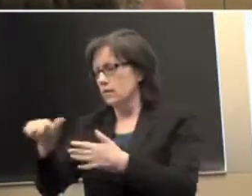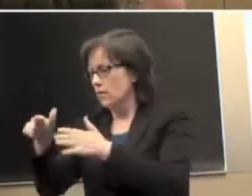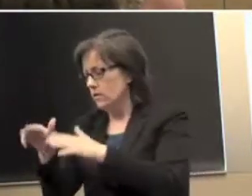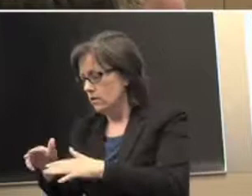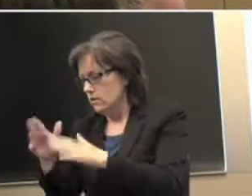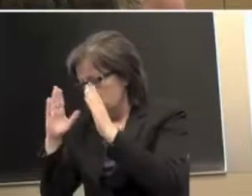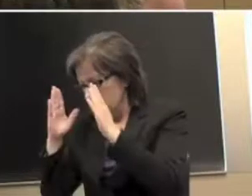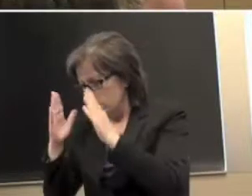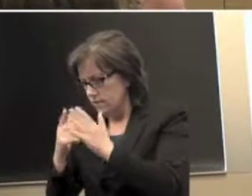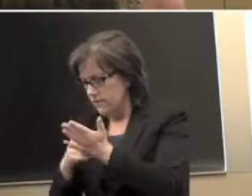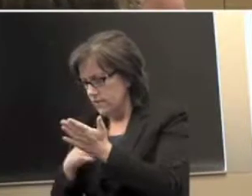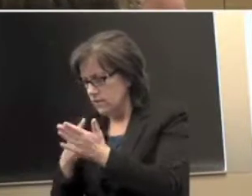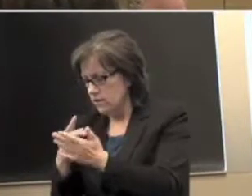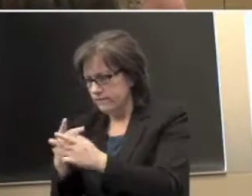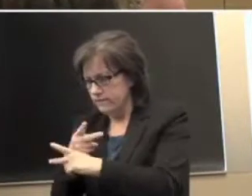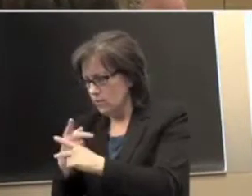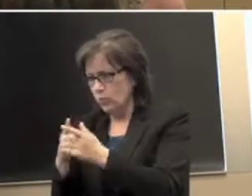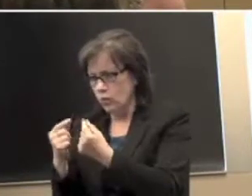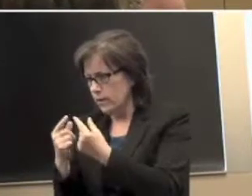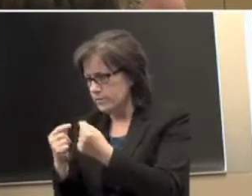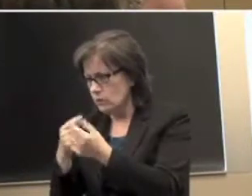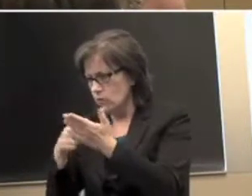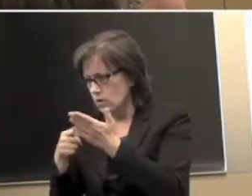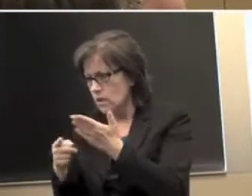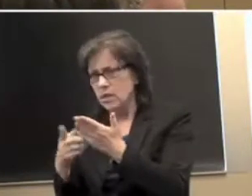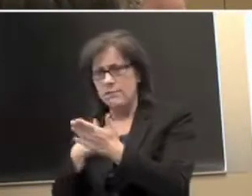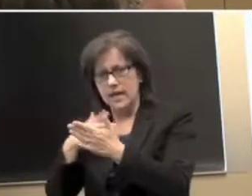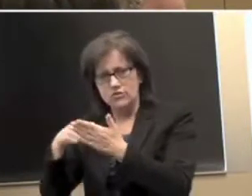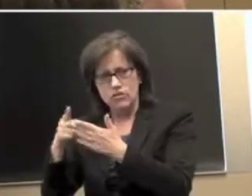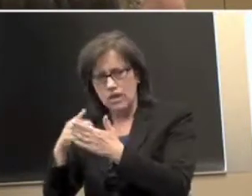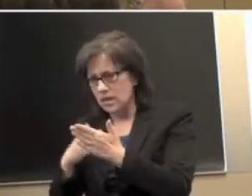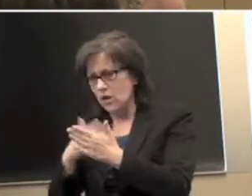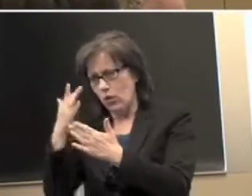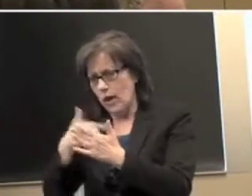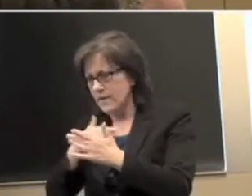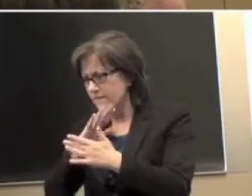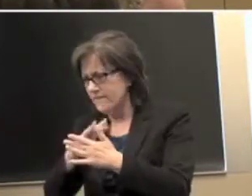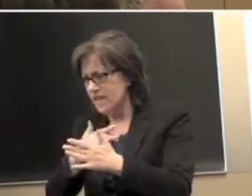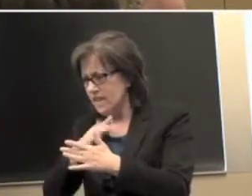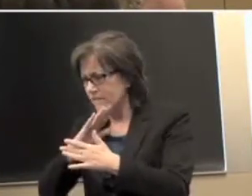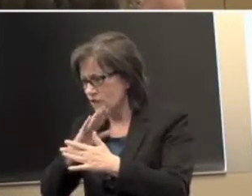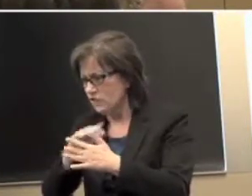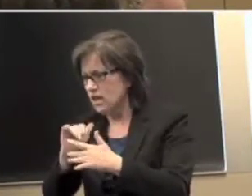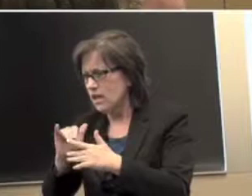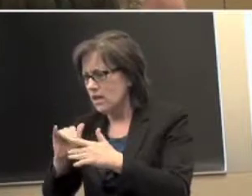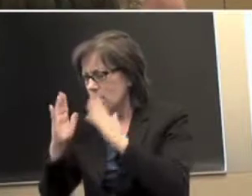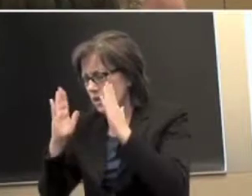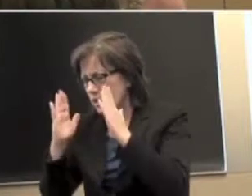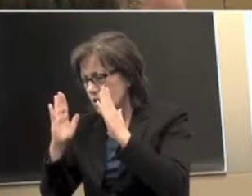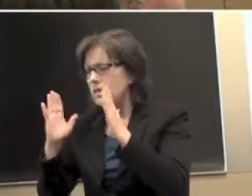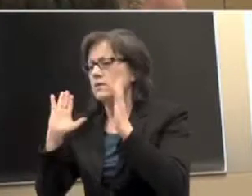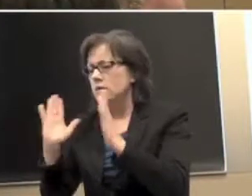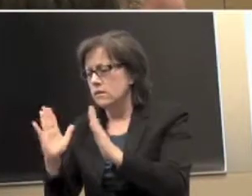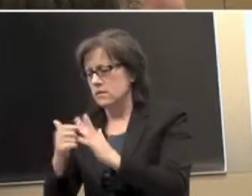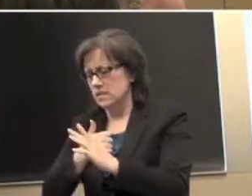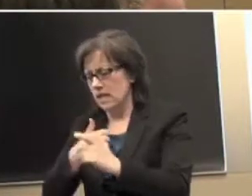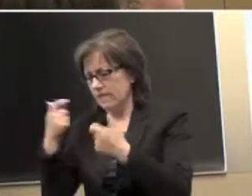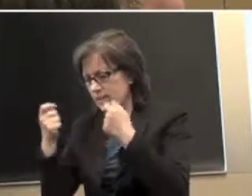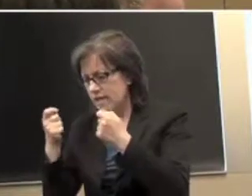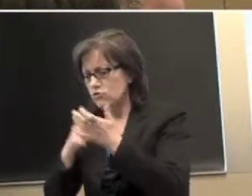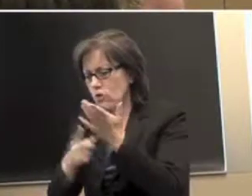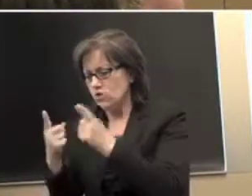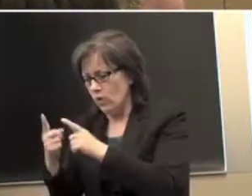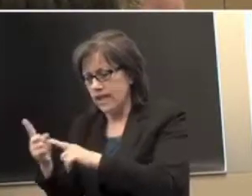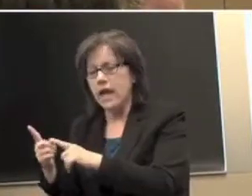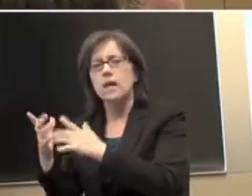like, okay, here's my little checklist of what is it that, why am I frustrated, so that he can then learn how to self-manage what's